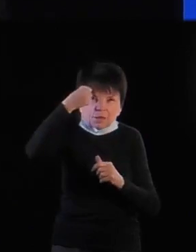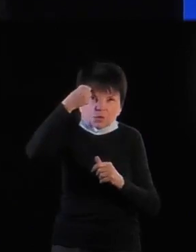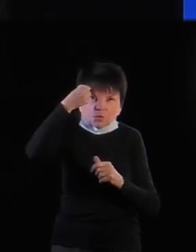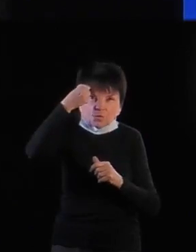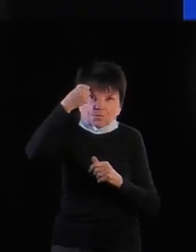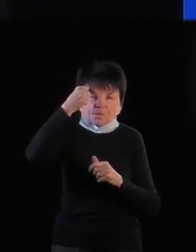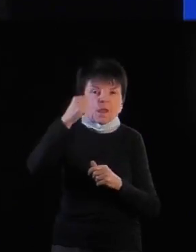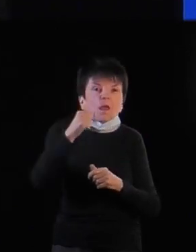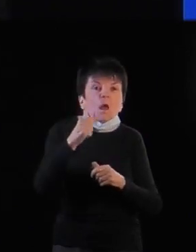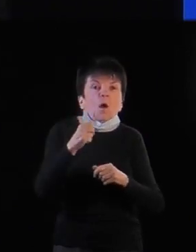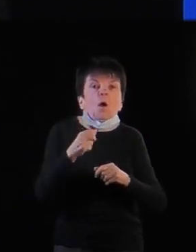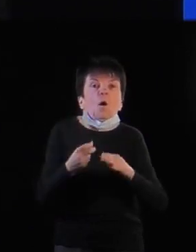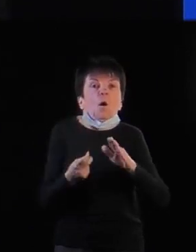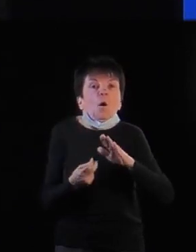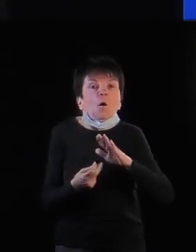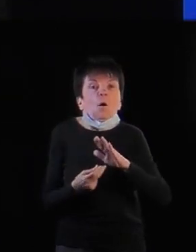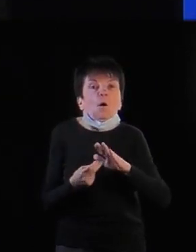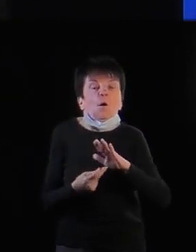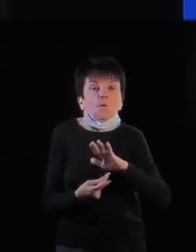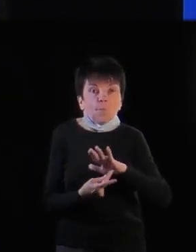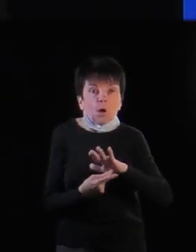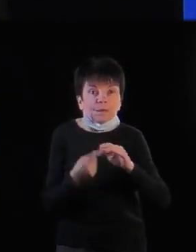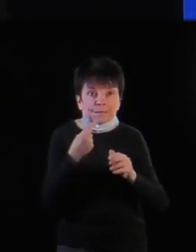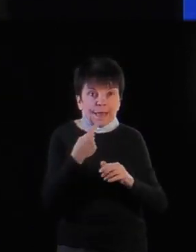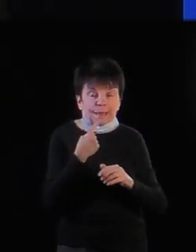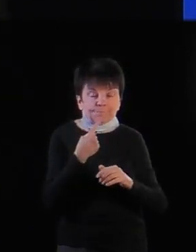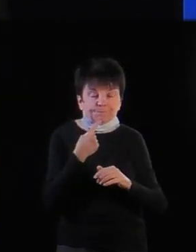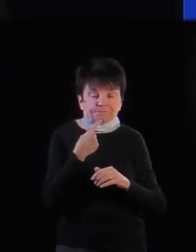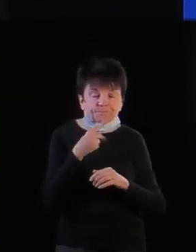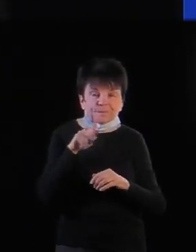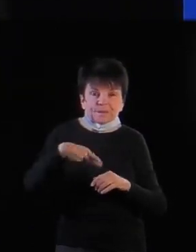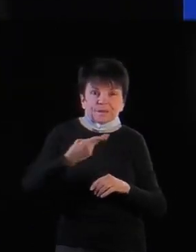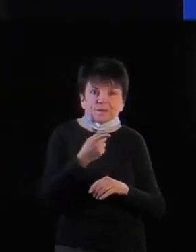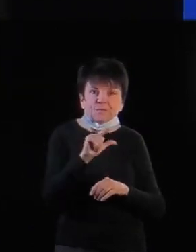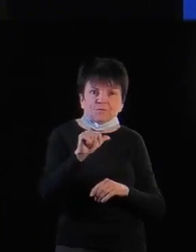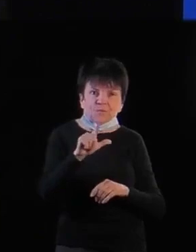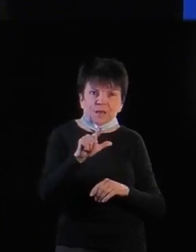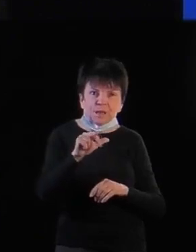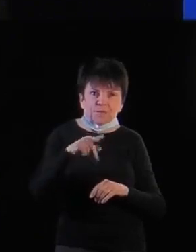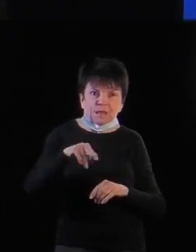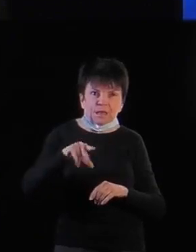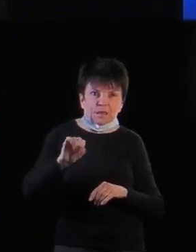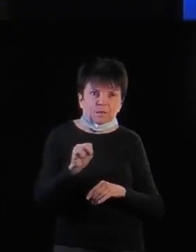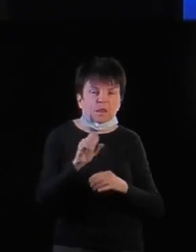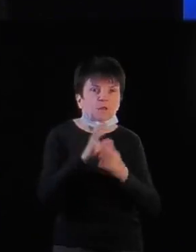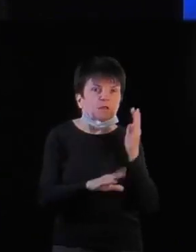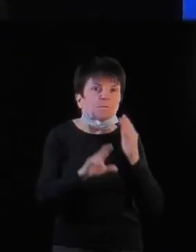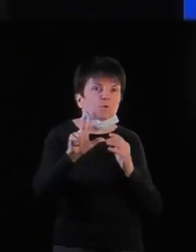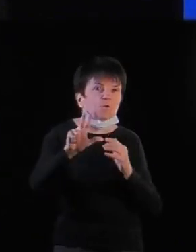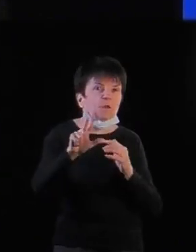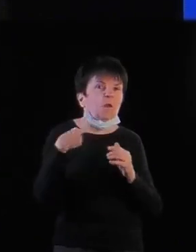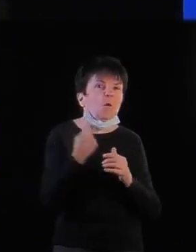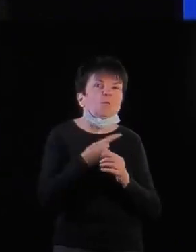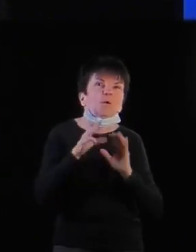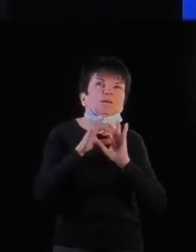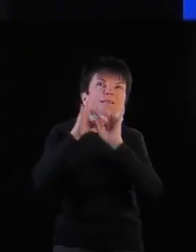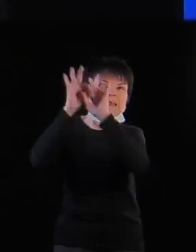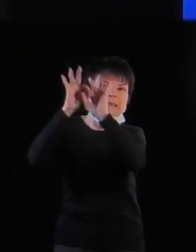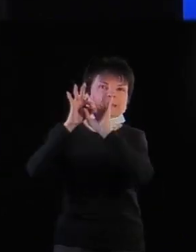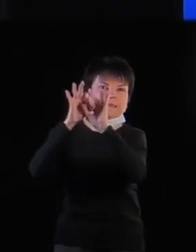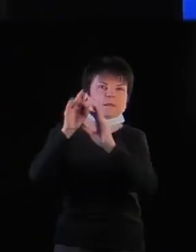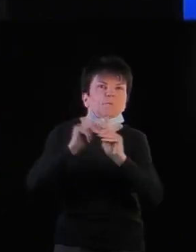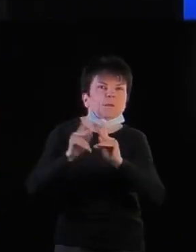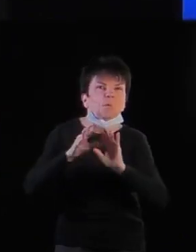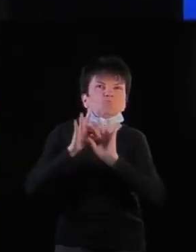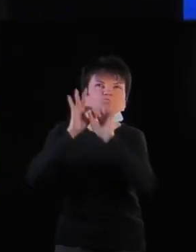the Apostle Paul says in Philippians chapter 3 that we are citizens of heaven,